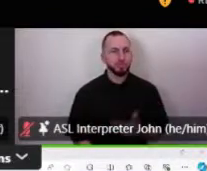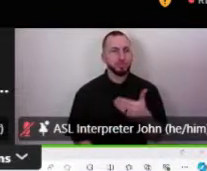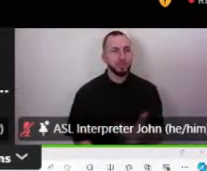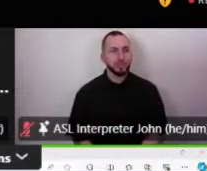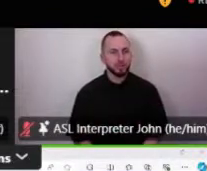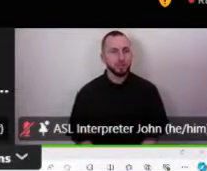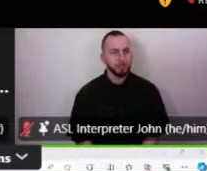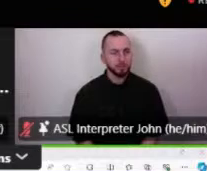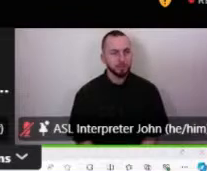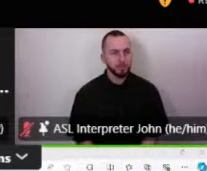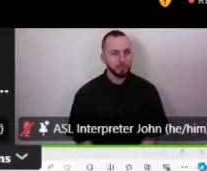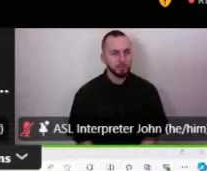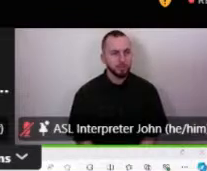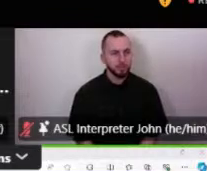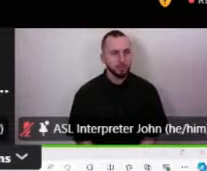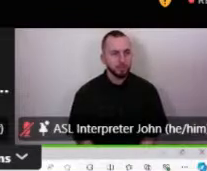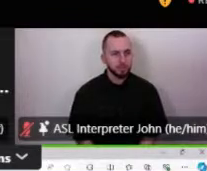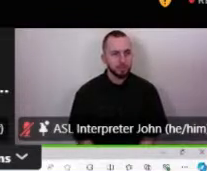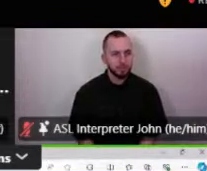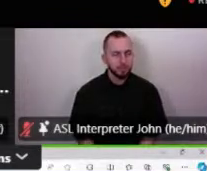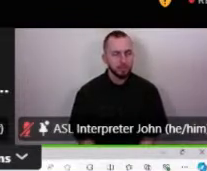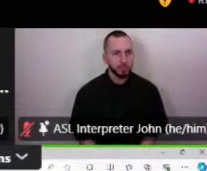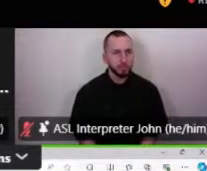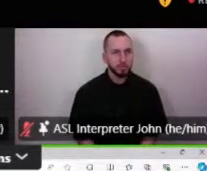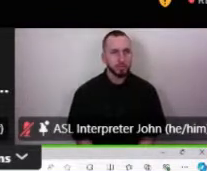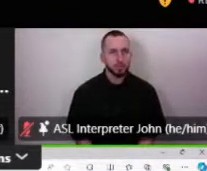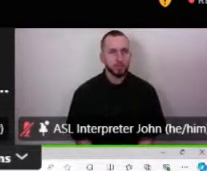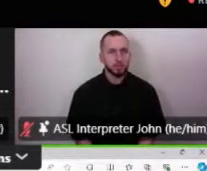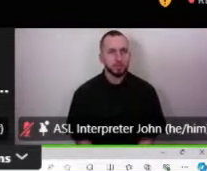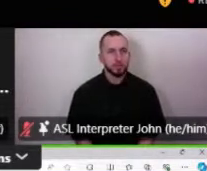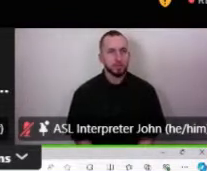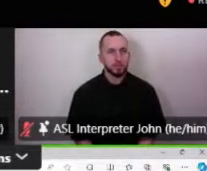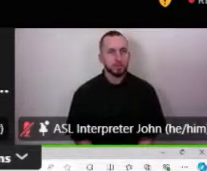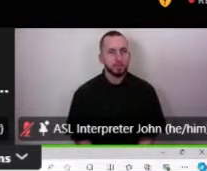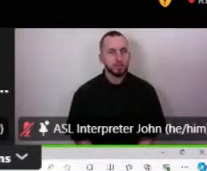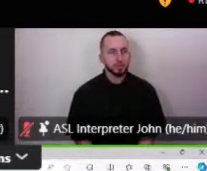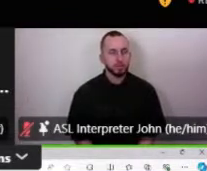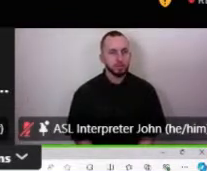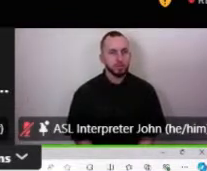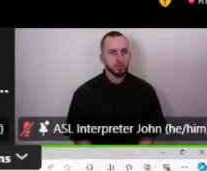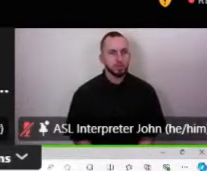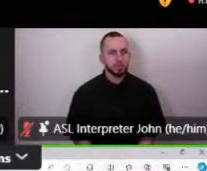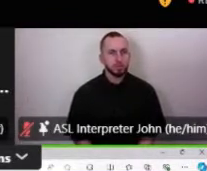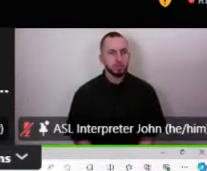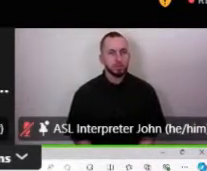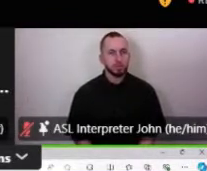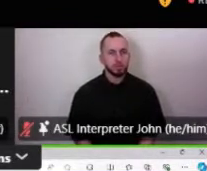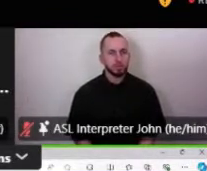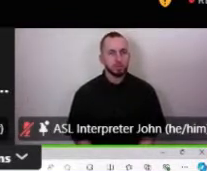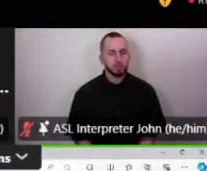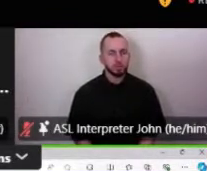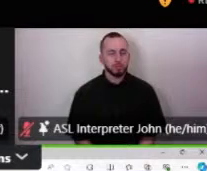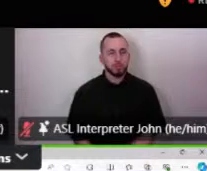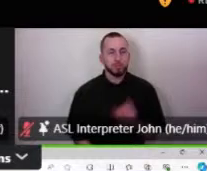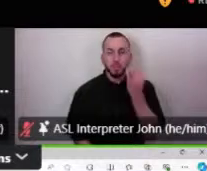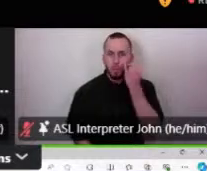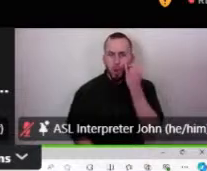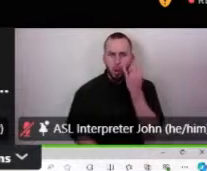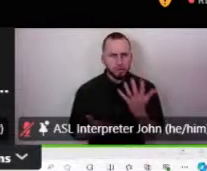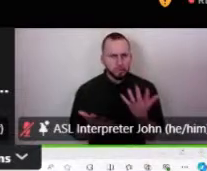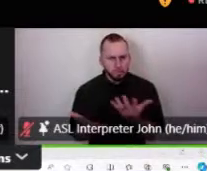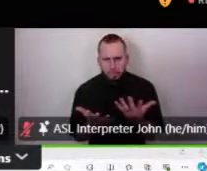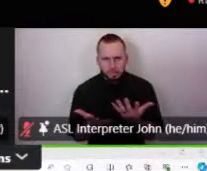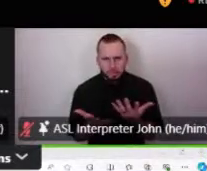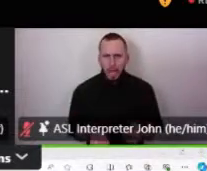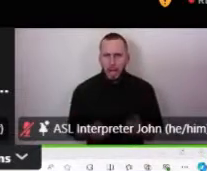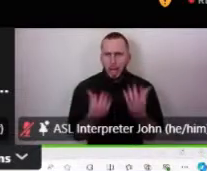The other thing that I'm often thinking about is how I can know what a serving size looks like when maybe I don't have